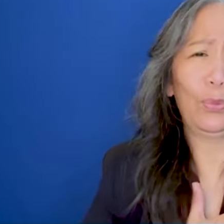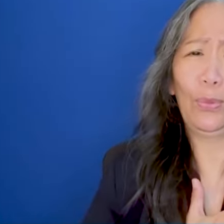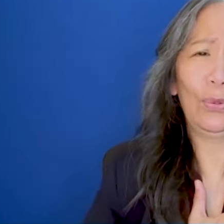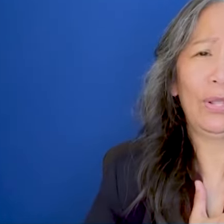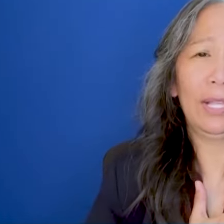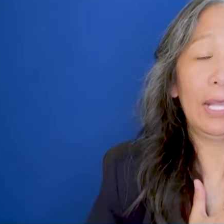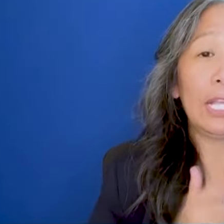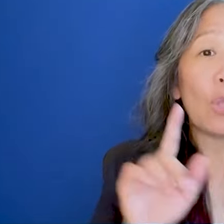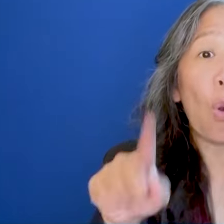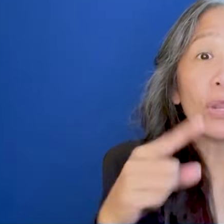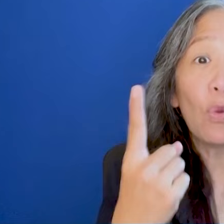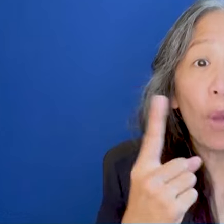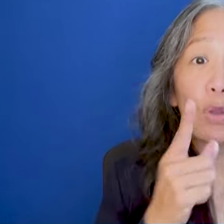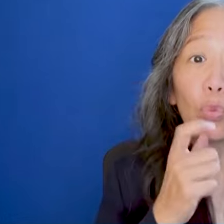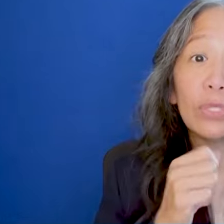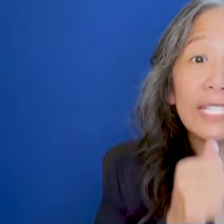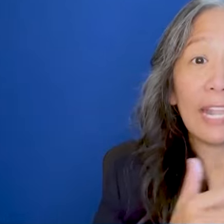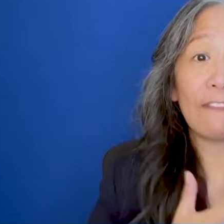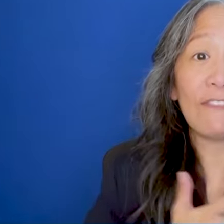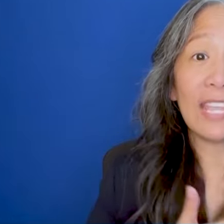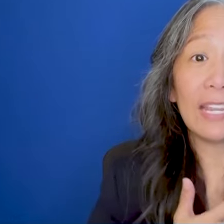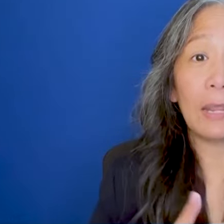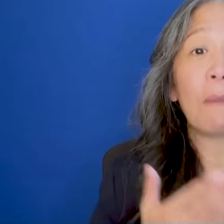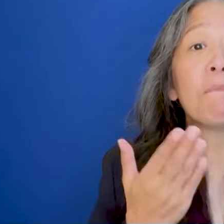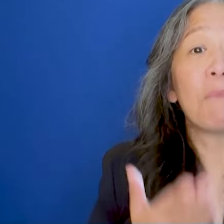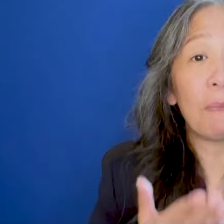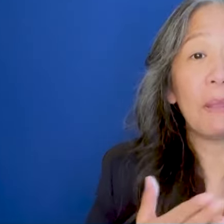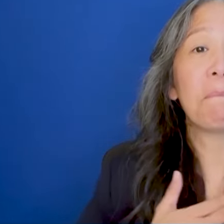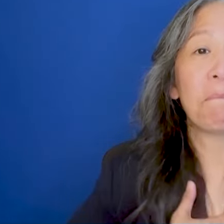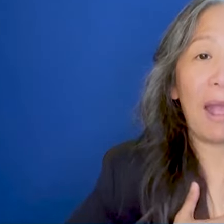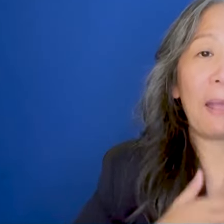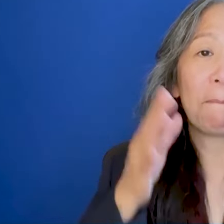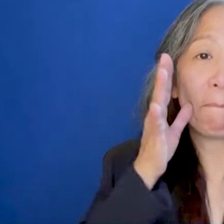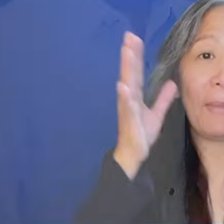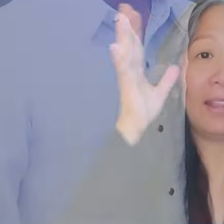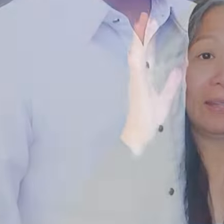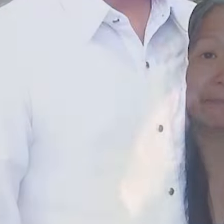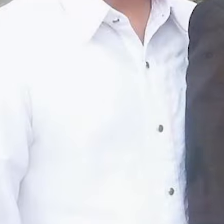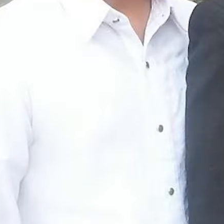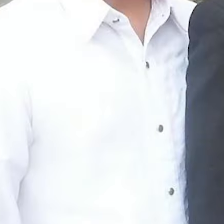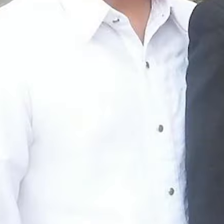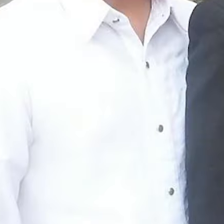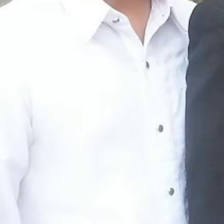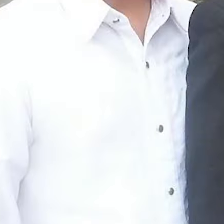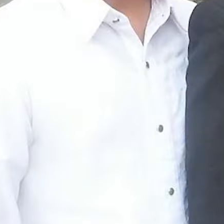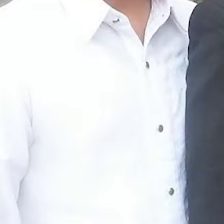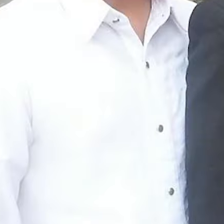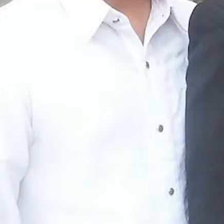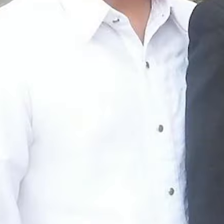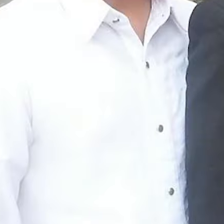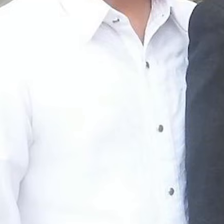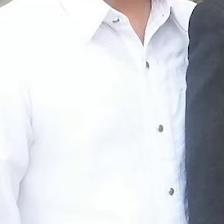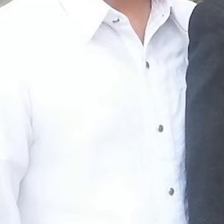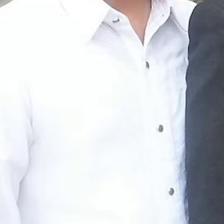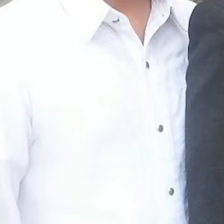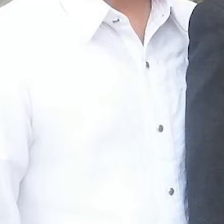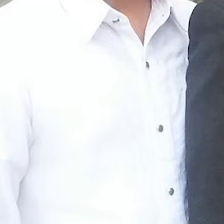emotional. The only ones who didn't feel it were probably my parents.